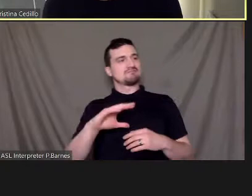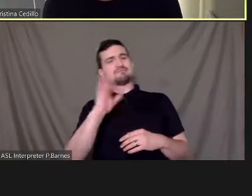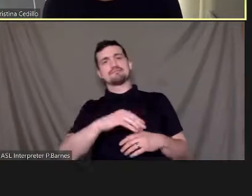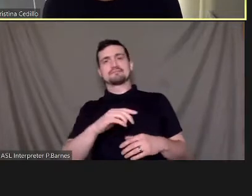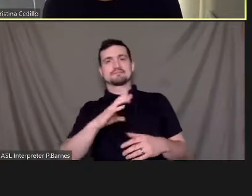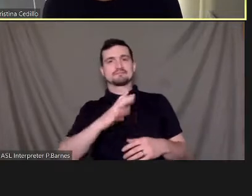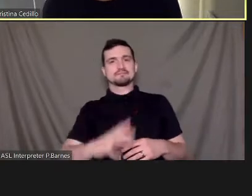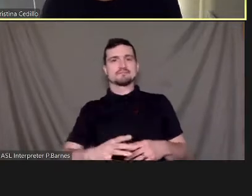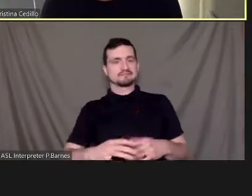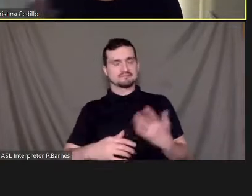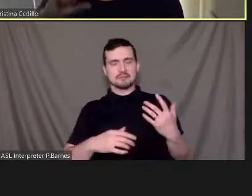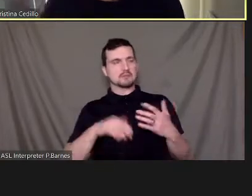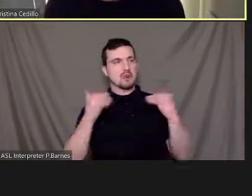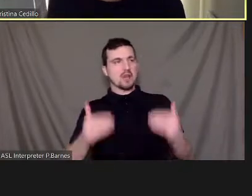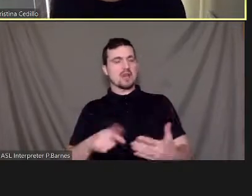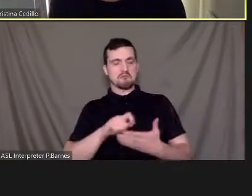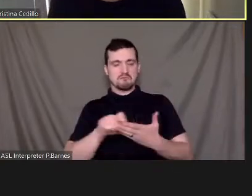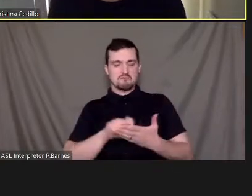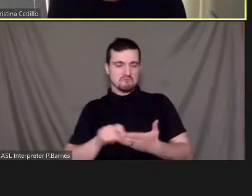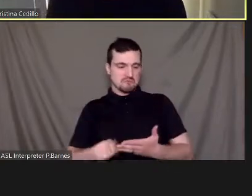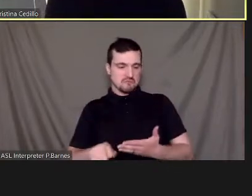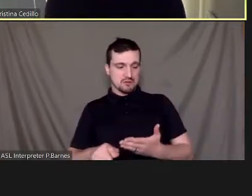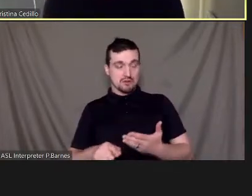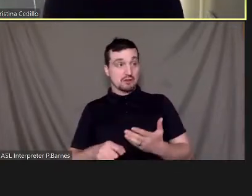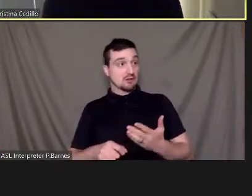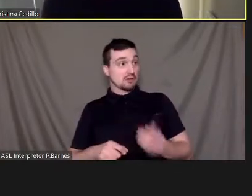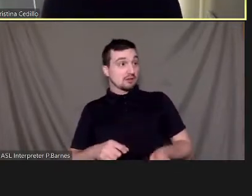getting upset. And she was like, I told you I was going to use it.